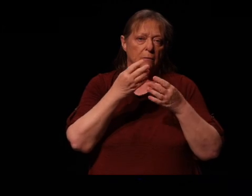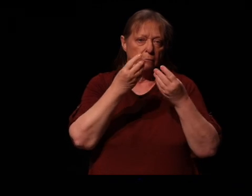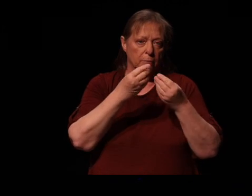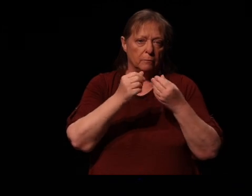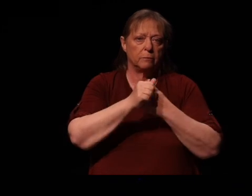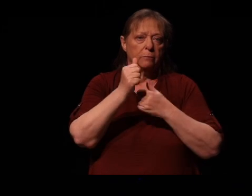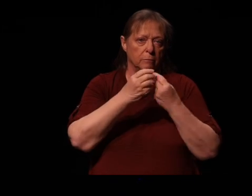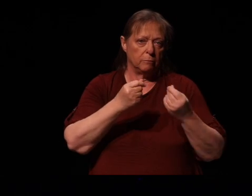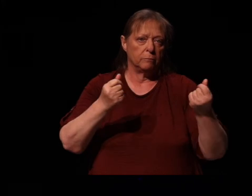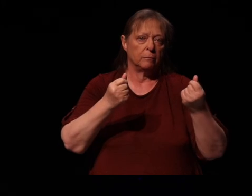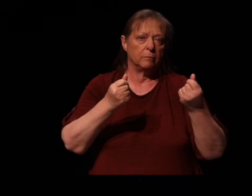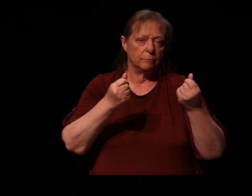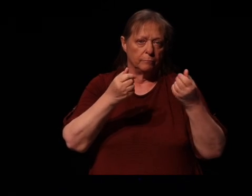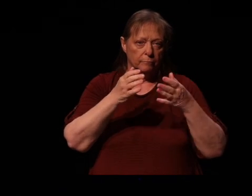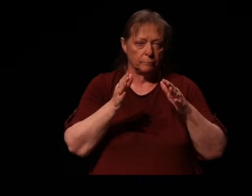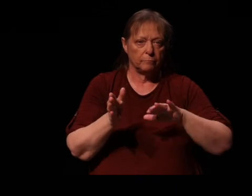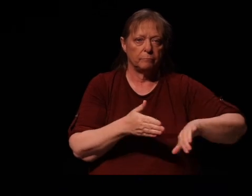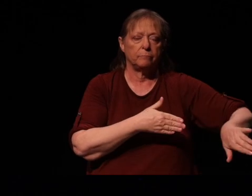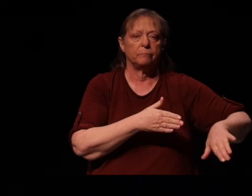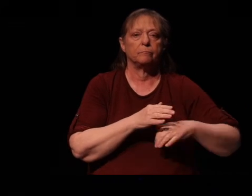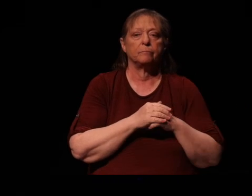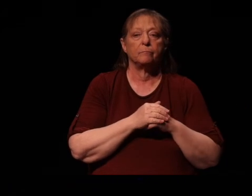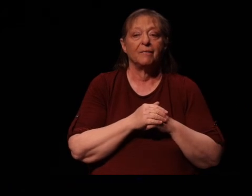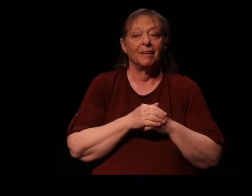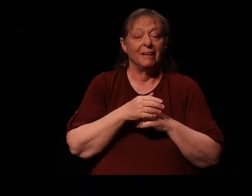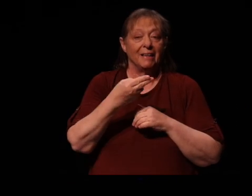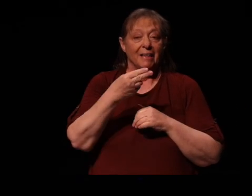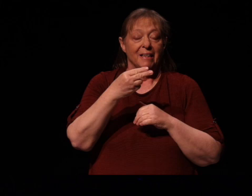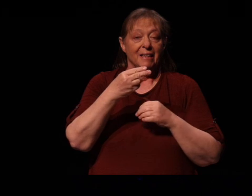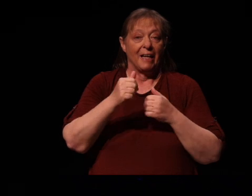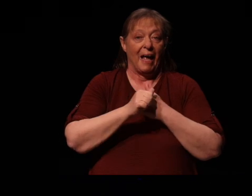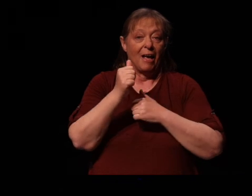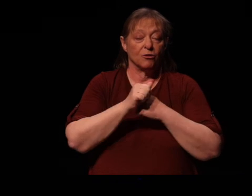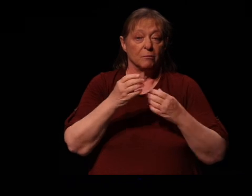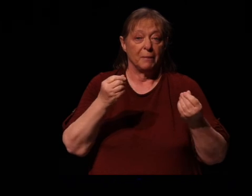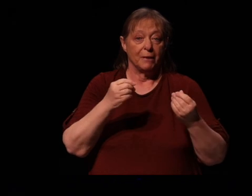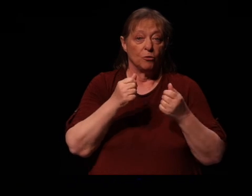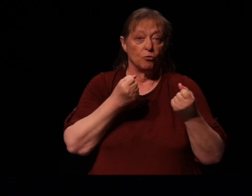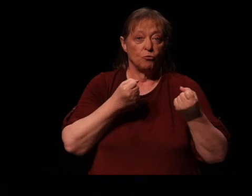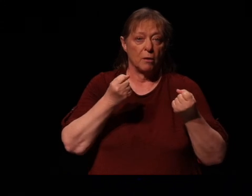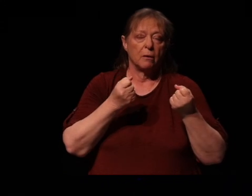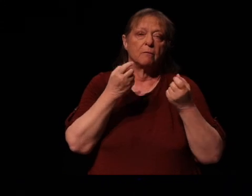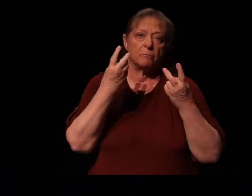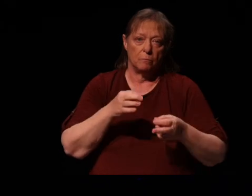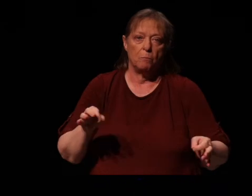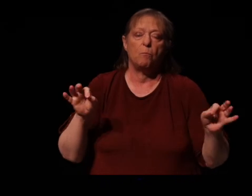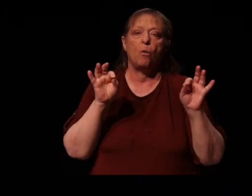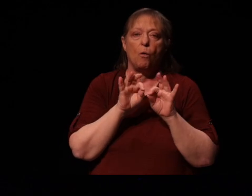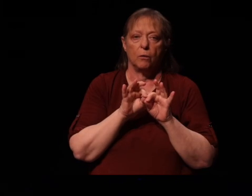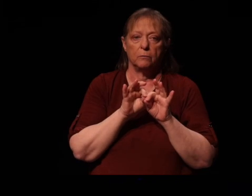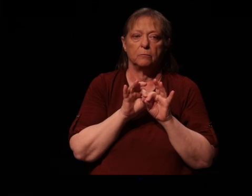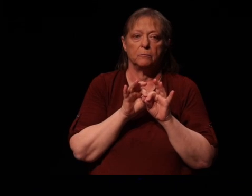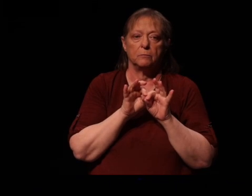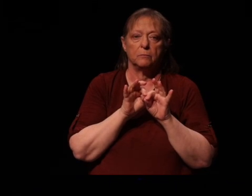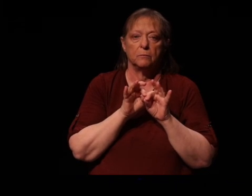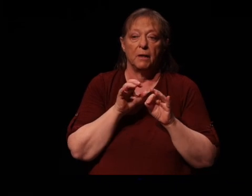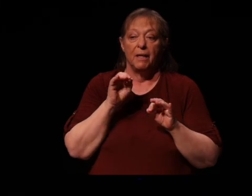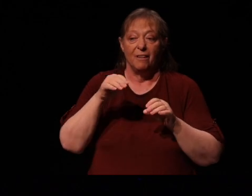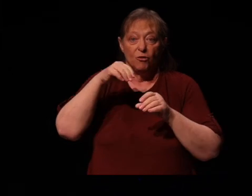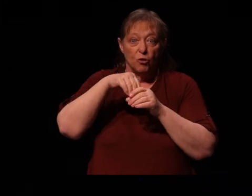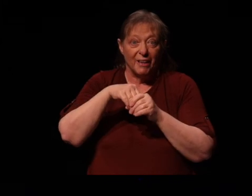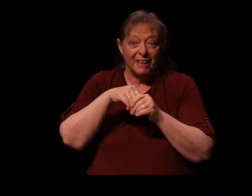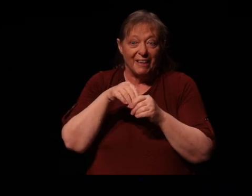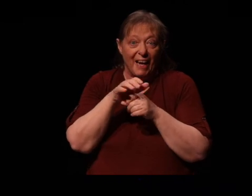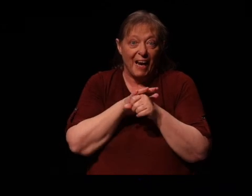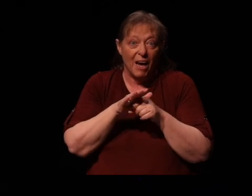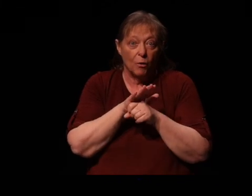stabilize the situation. So hazardous material trucks are very important pieces of equipment in fire services. Then if